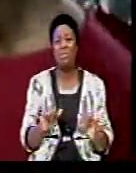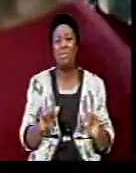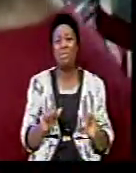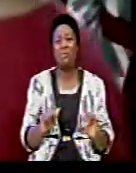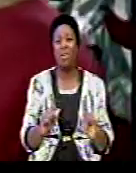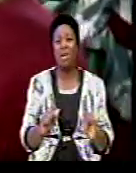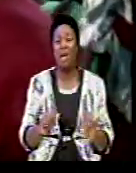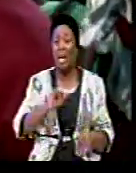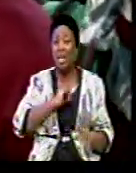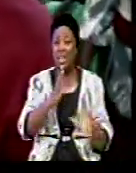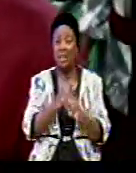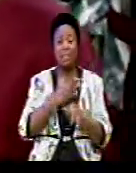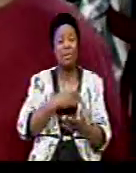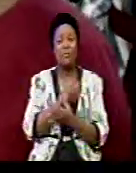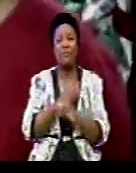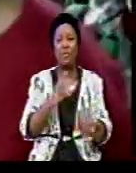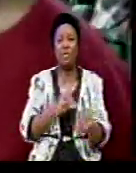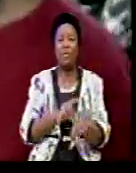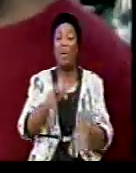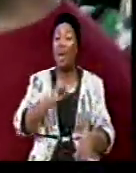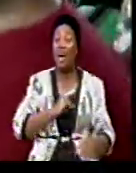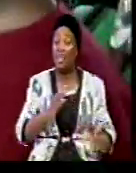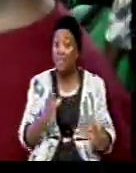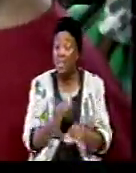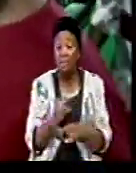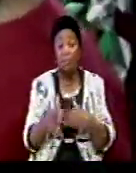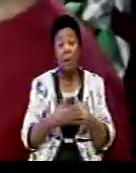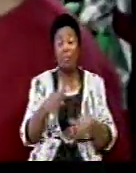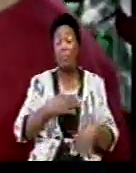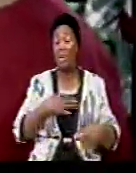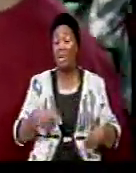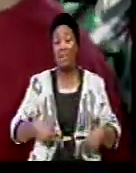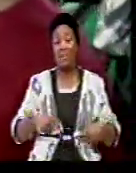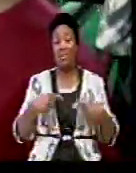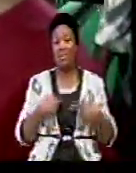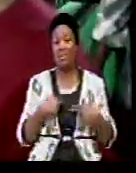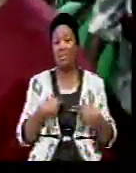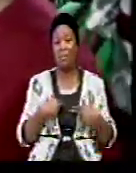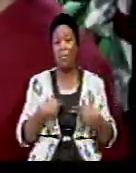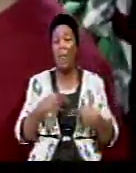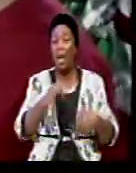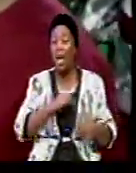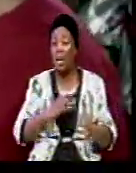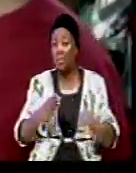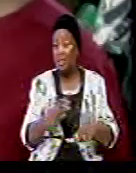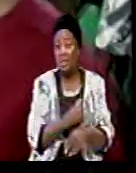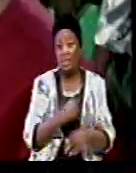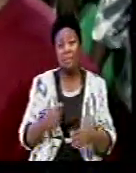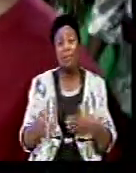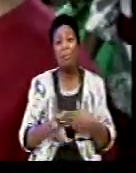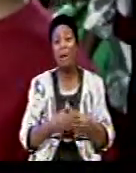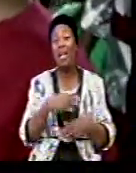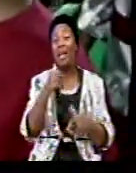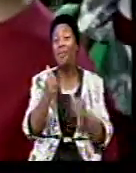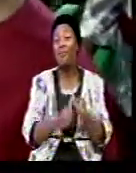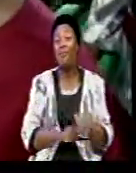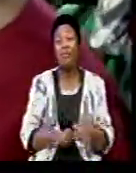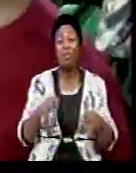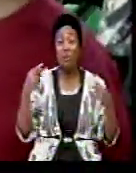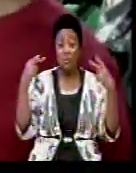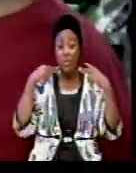Tonight. I will never remain like this. I get my freedom. I took back my